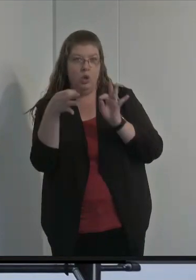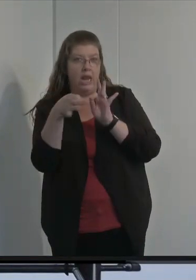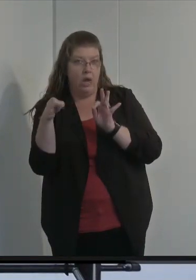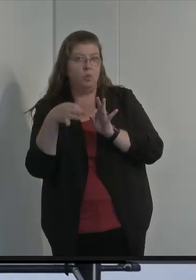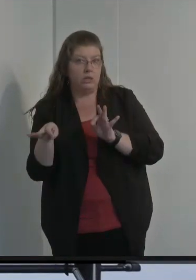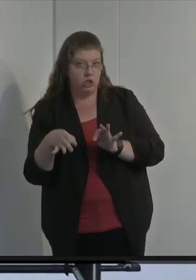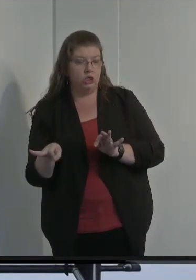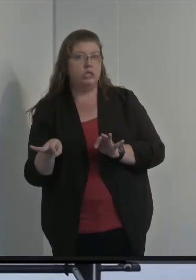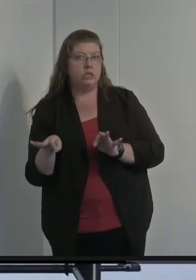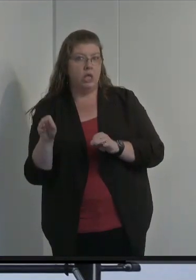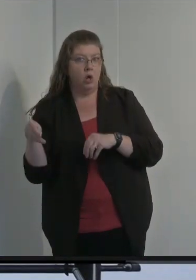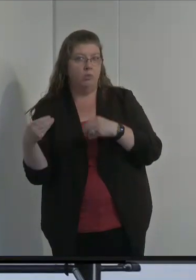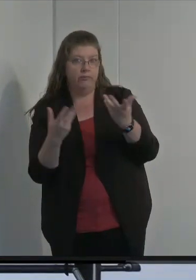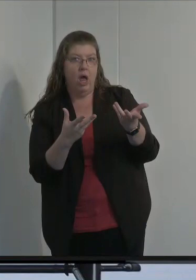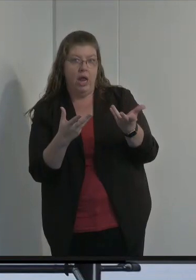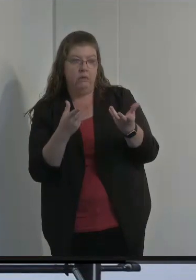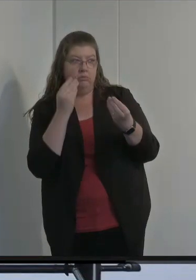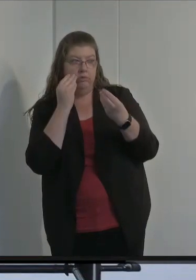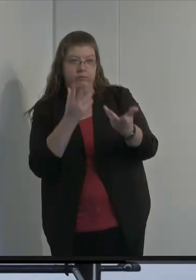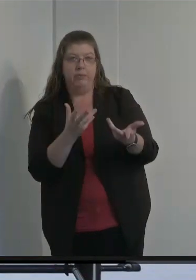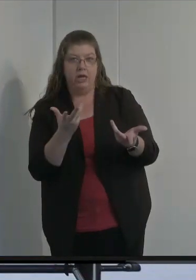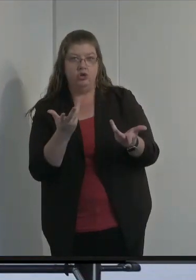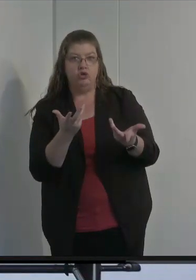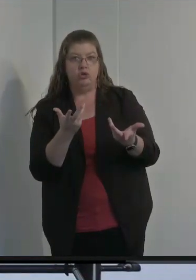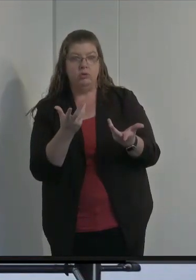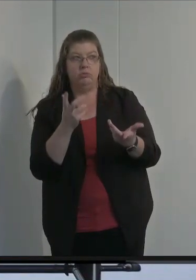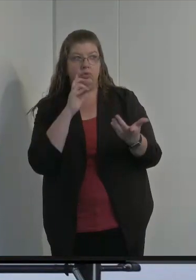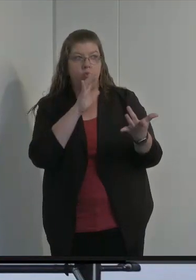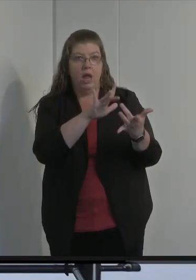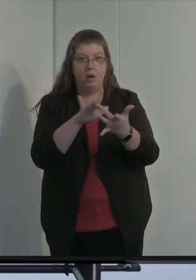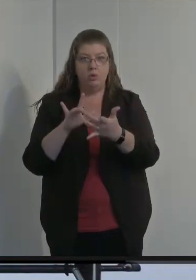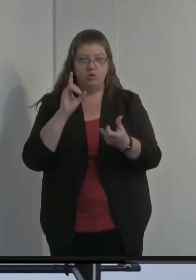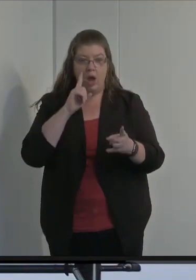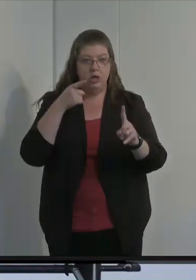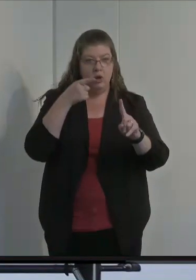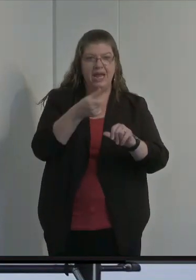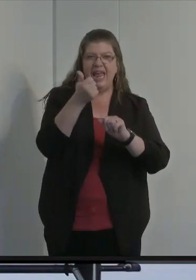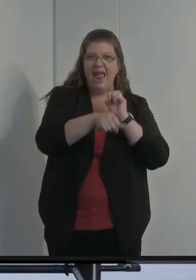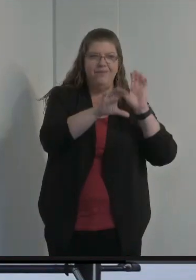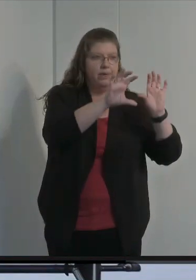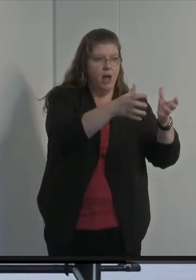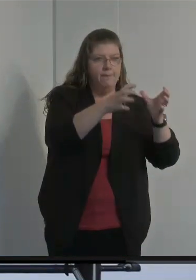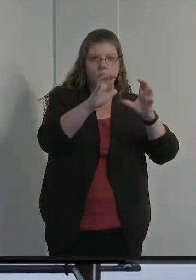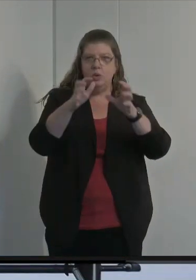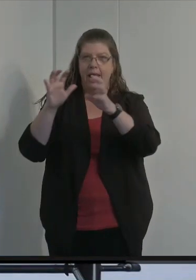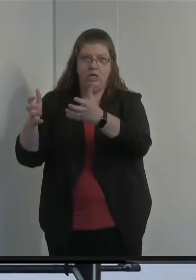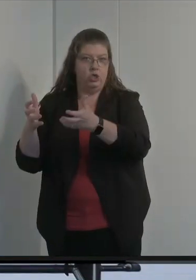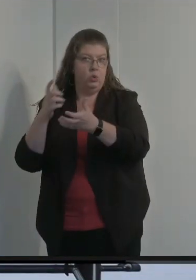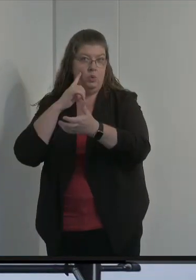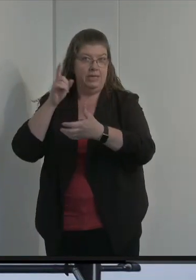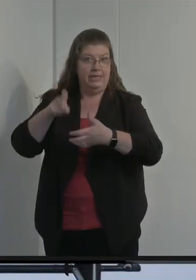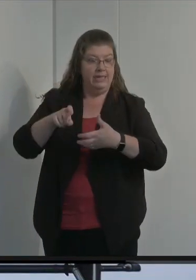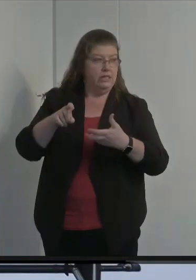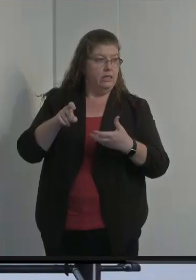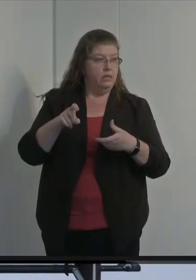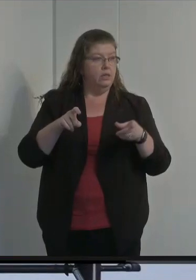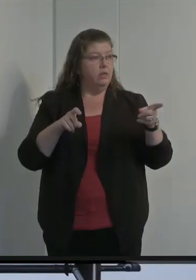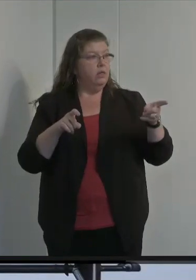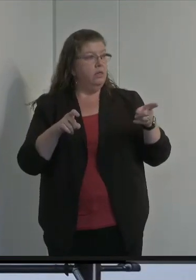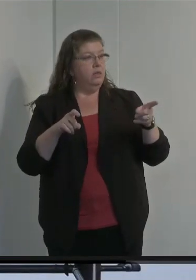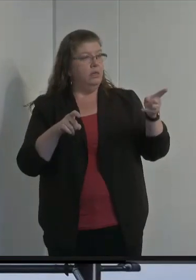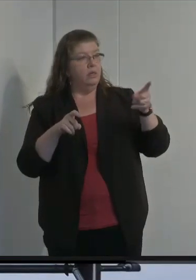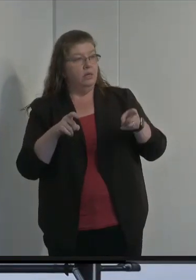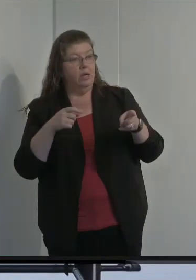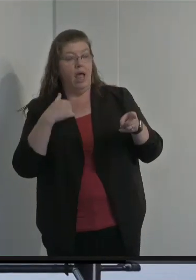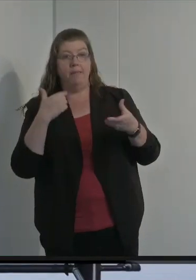languages provided in regards to outreach effort. We're trying to target every population that would need that. Ms. Grimacy? Yeah, I might be able to